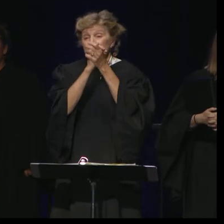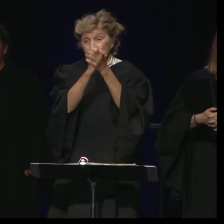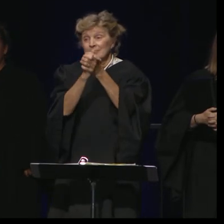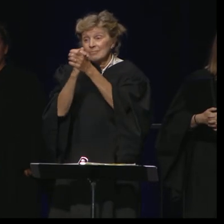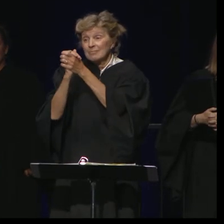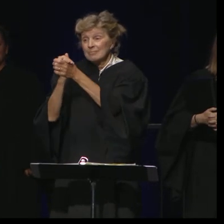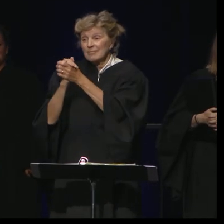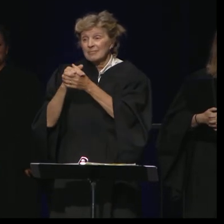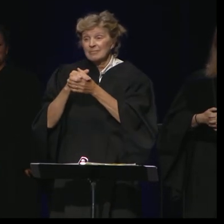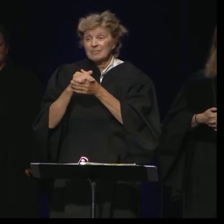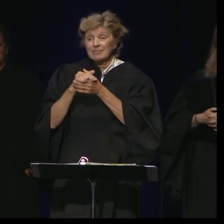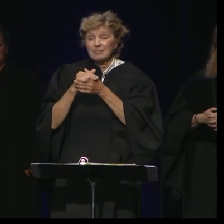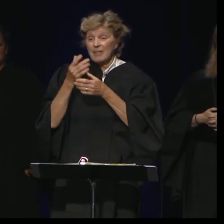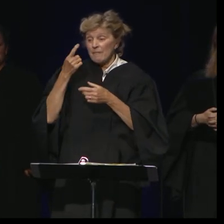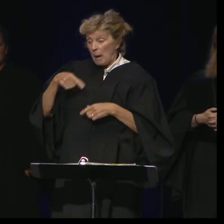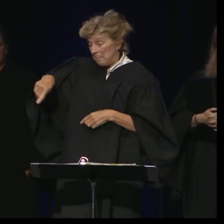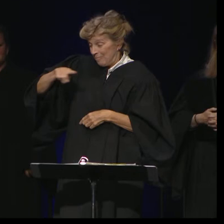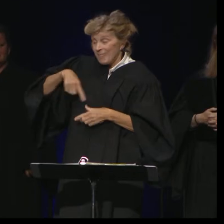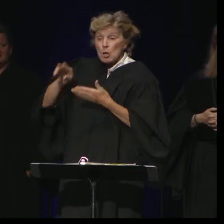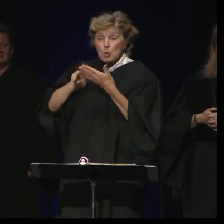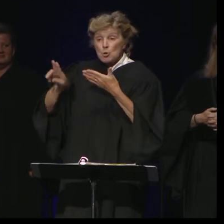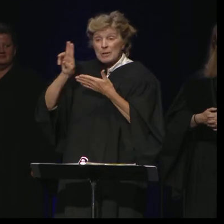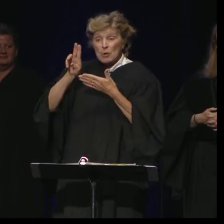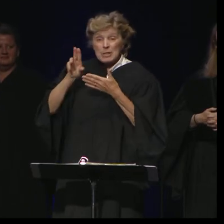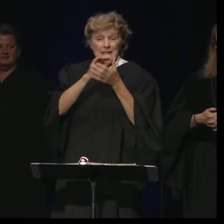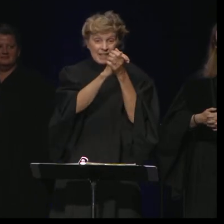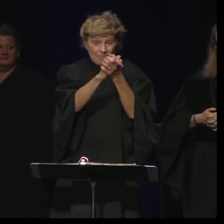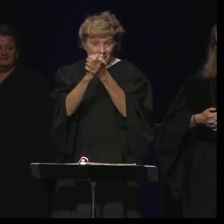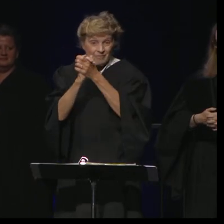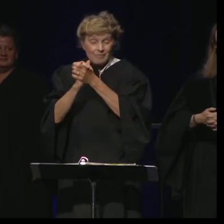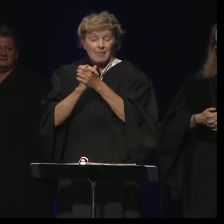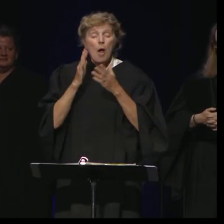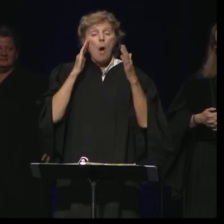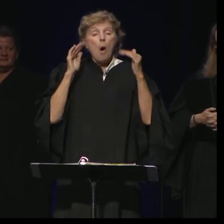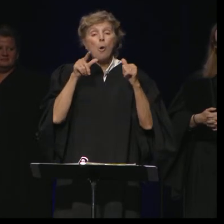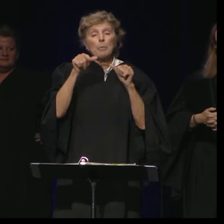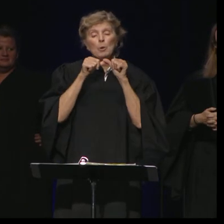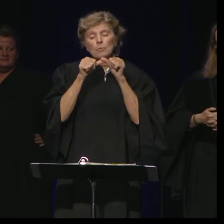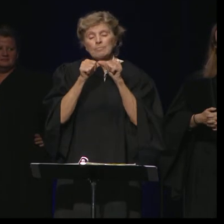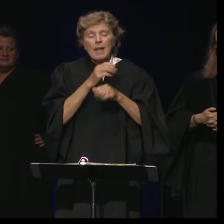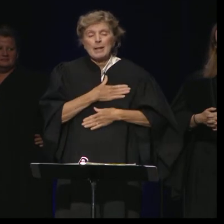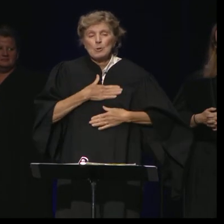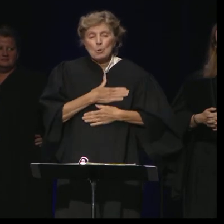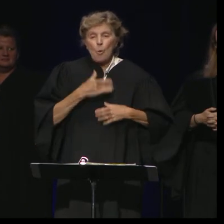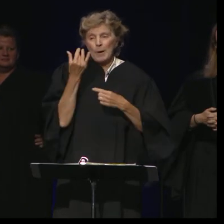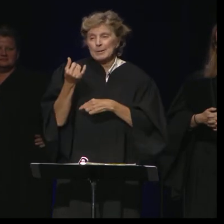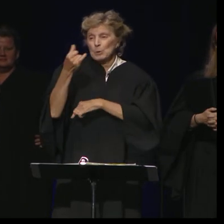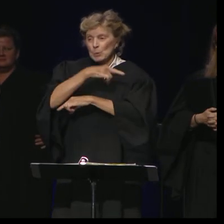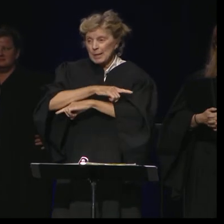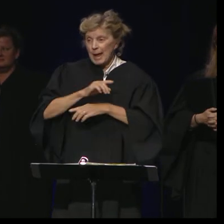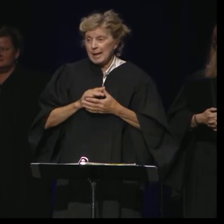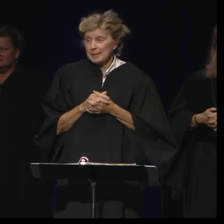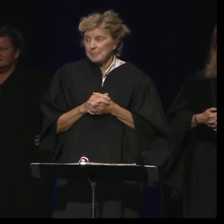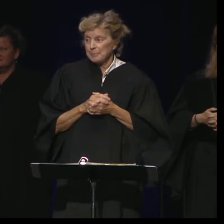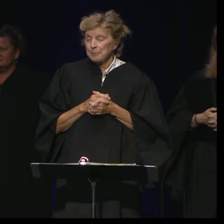from everyone at the university. I hope you continue to enjoy this very special day.